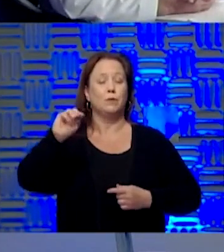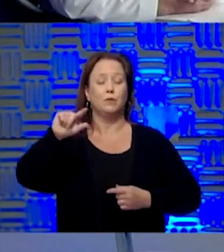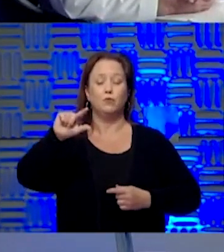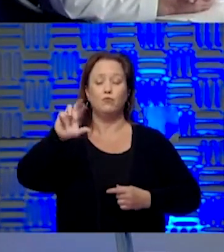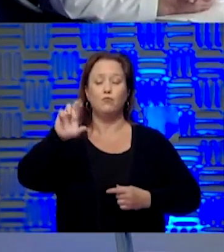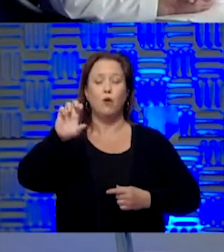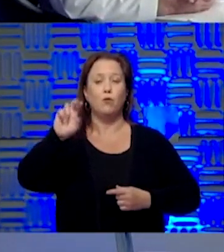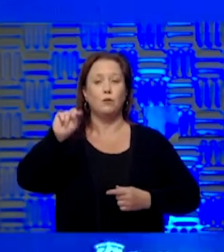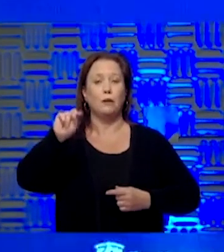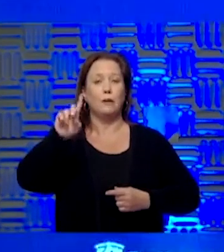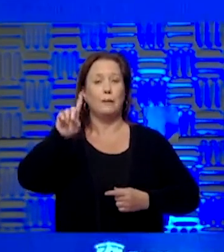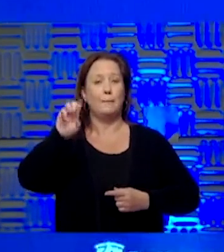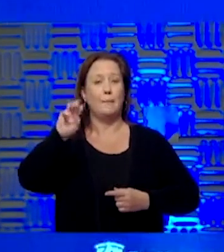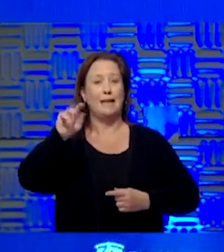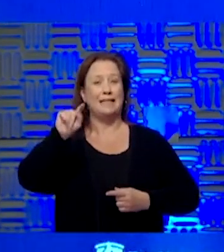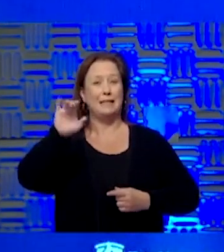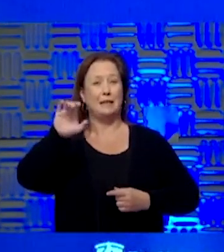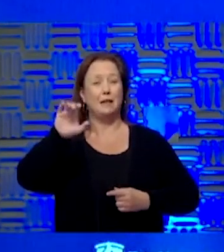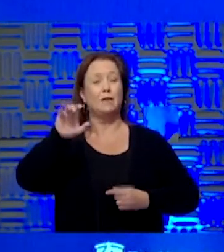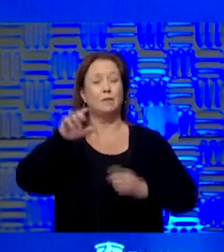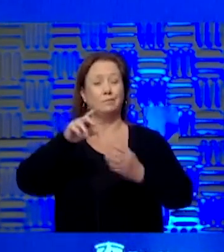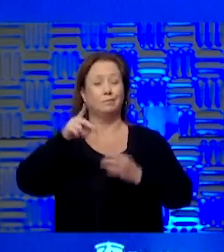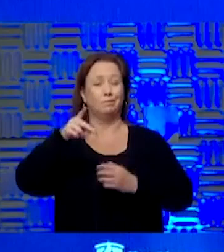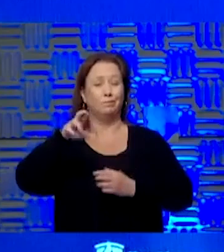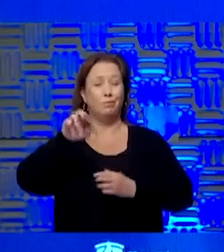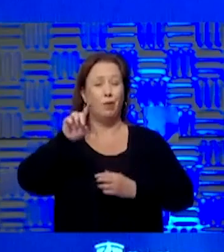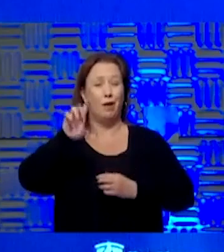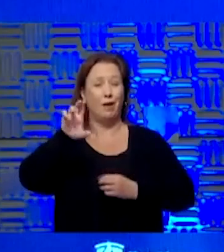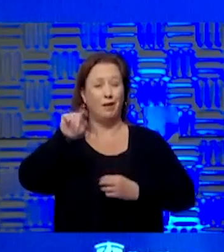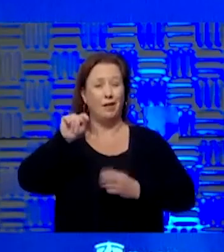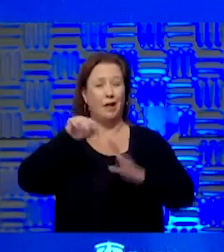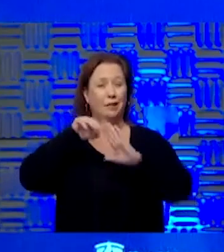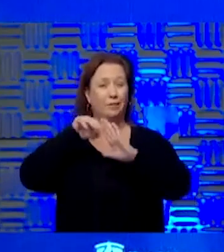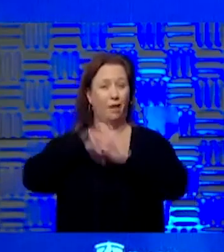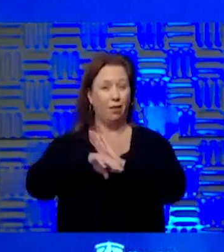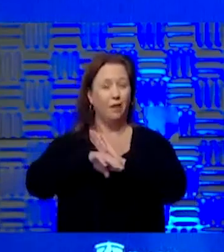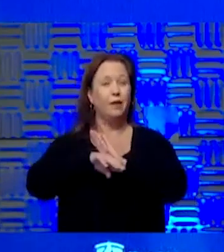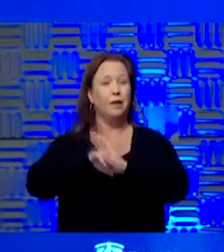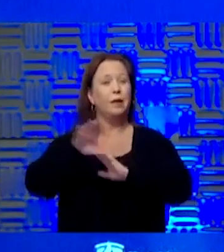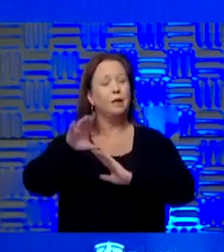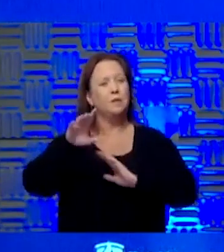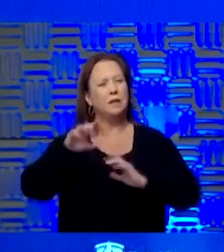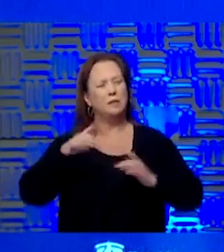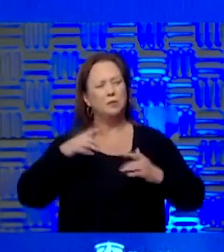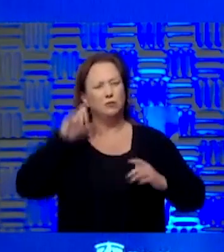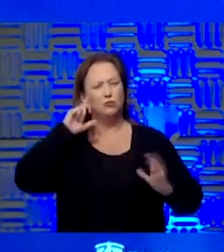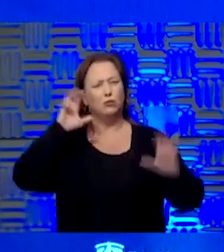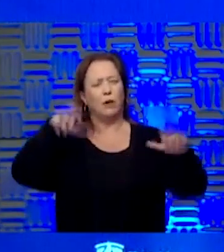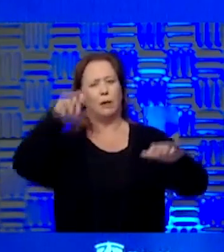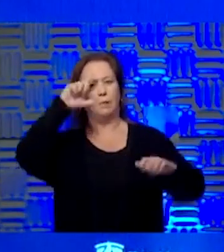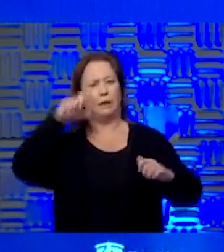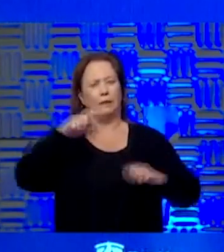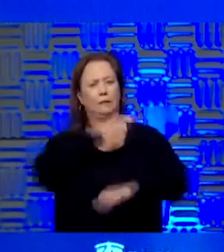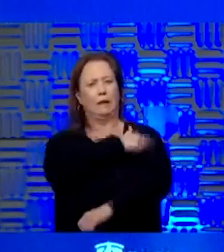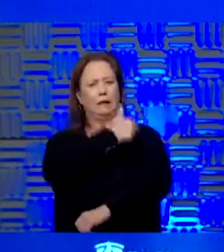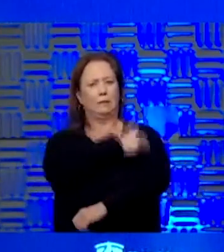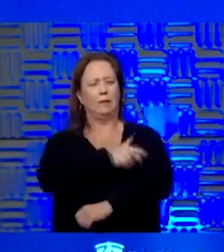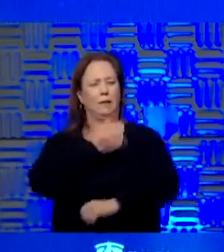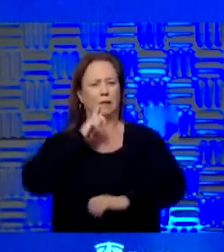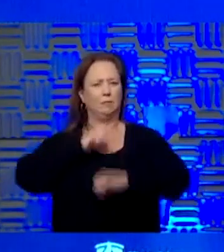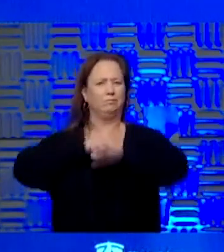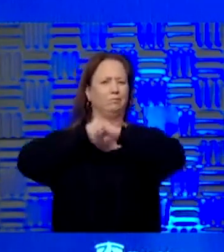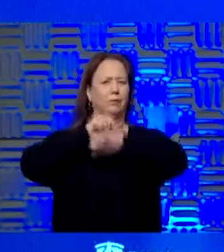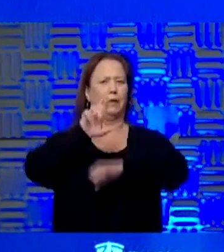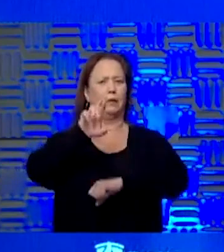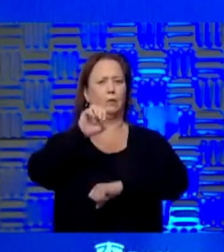healthcare industry, which is shocking because normally the healthcare industry is recession-proof, but in this time, leading the recession. And